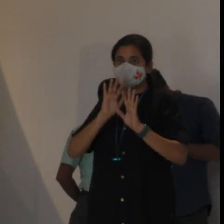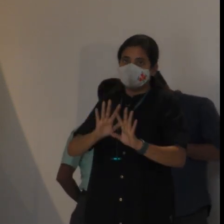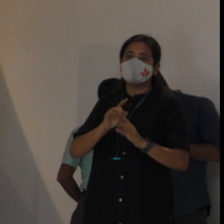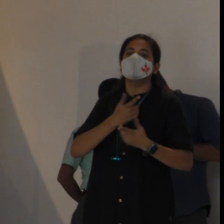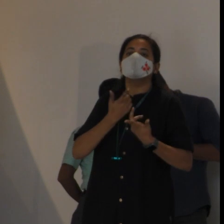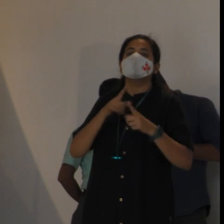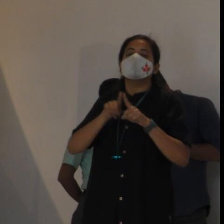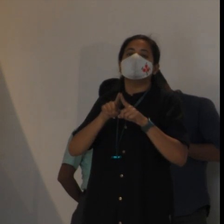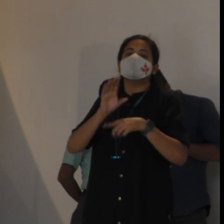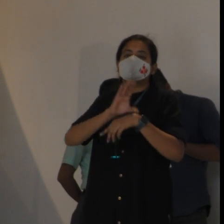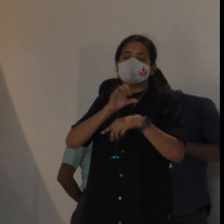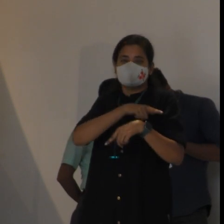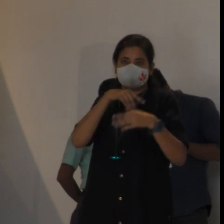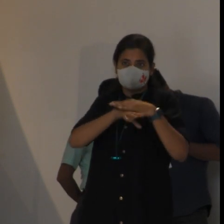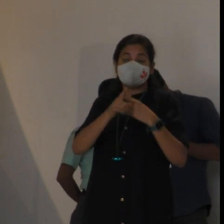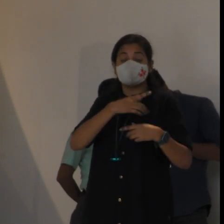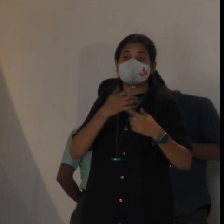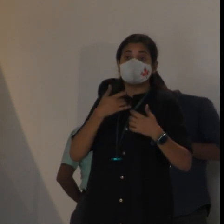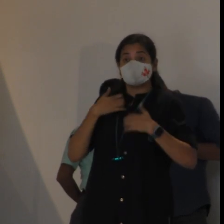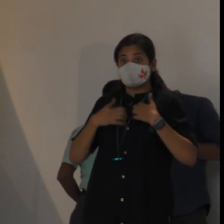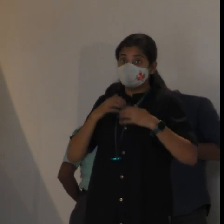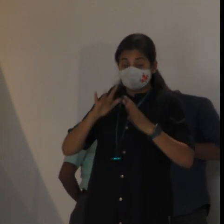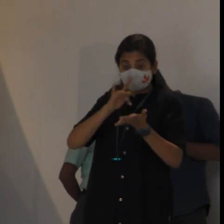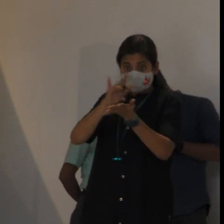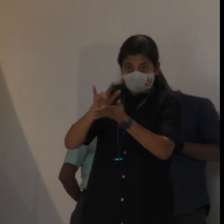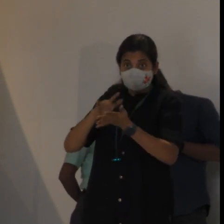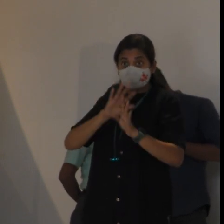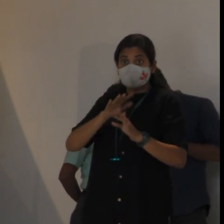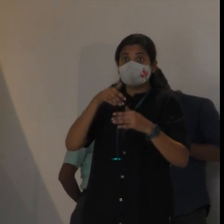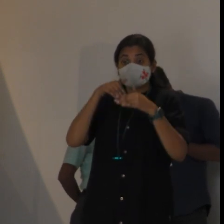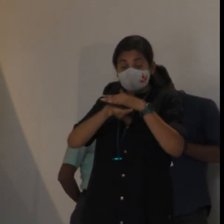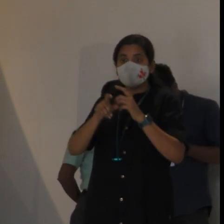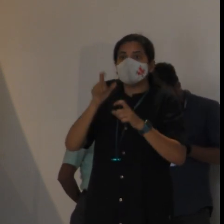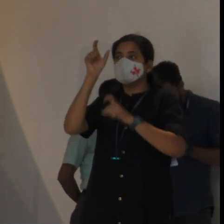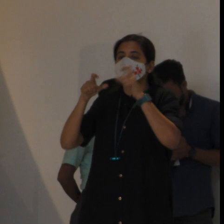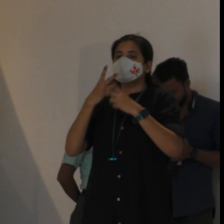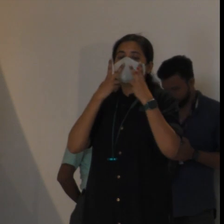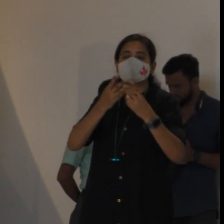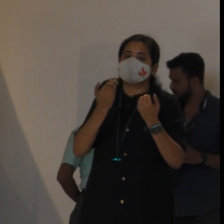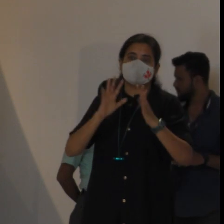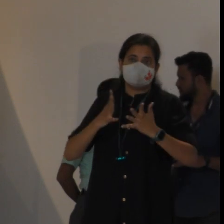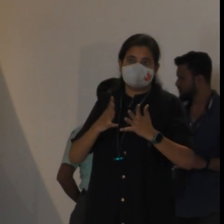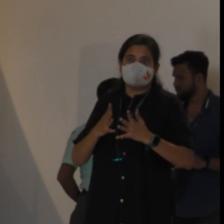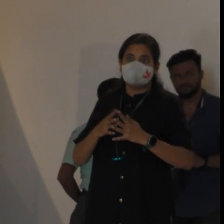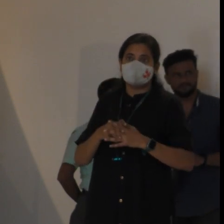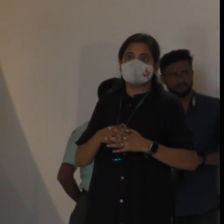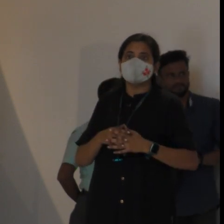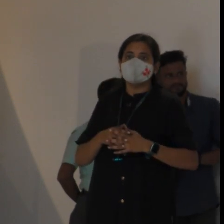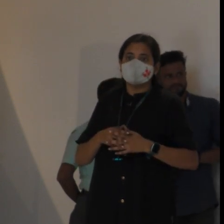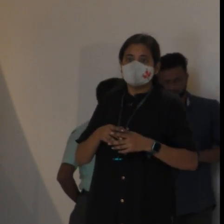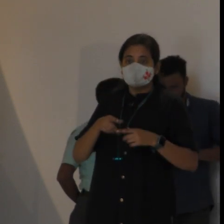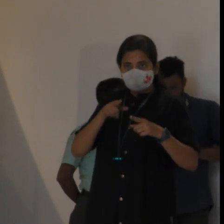the choir section. Now, very interestingly, from a space which was hidden from the public eye, a space that was meant to